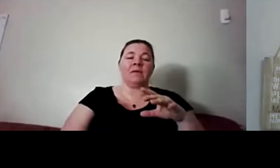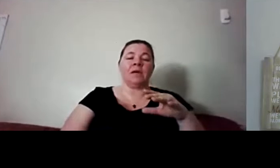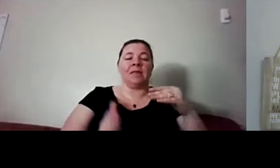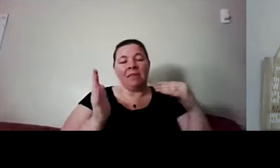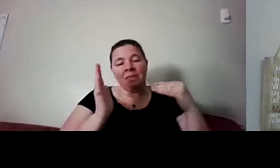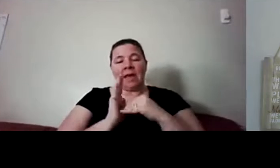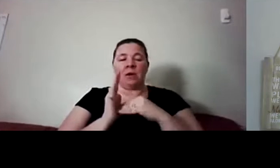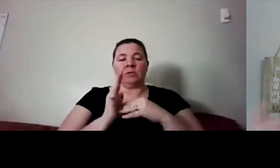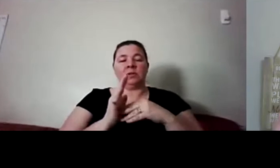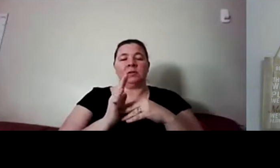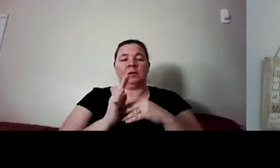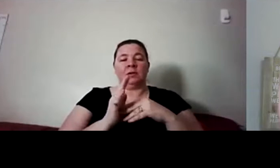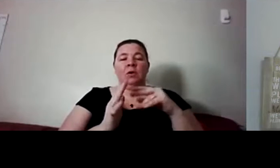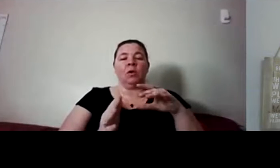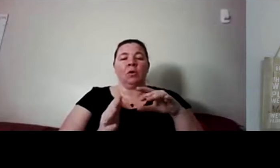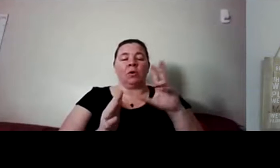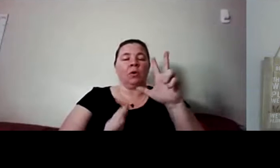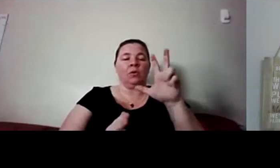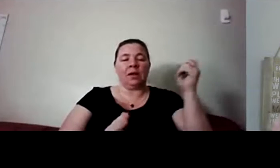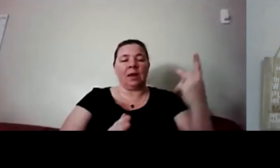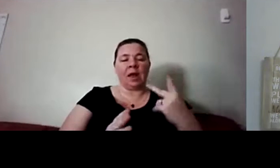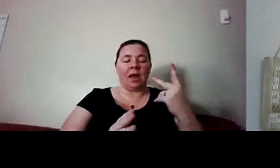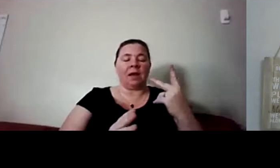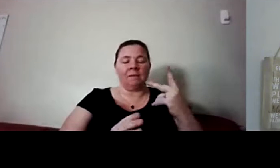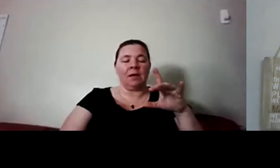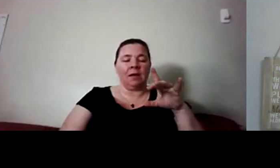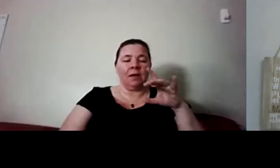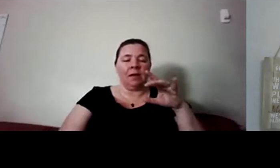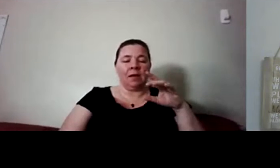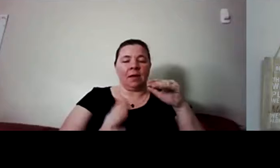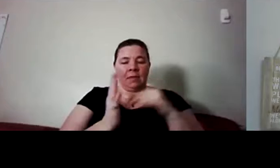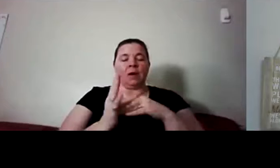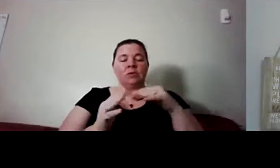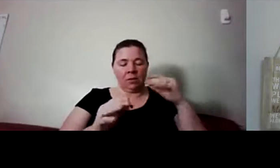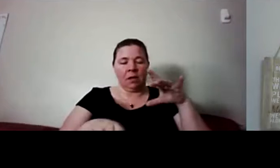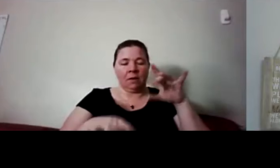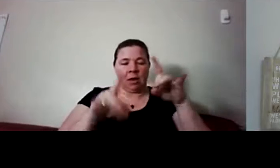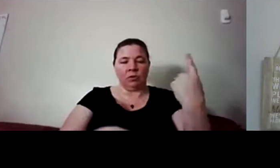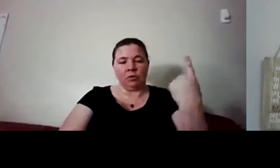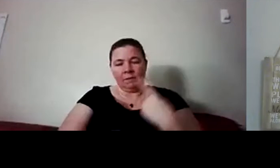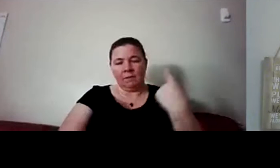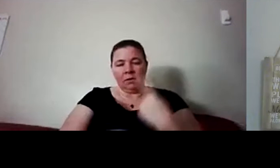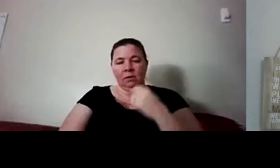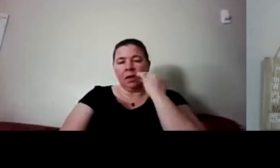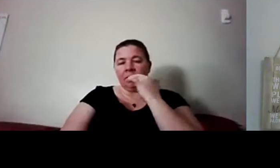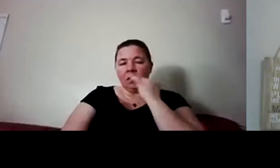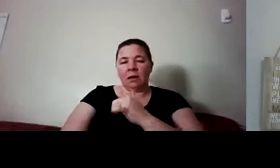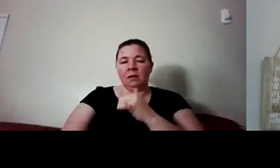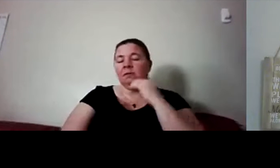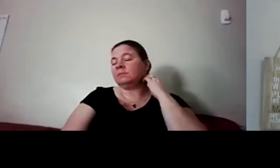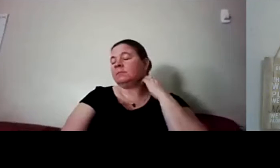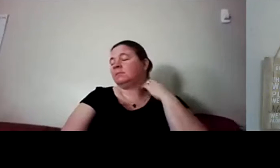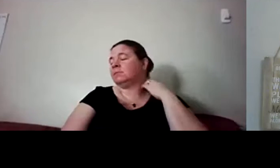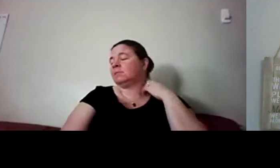sign up now and literally every half a minute or more, someone else is signing up after you. So get in as soon as you can.